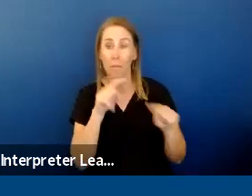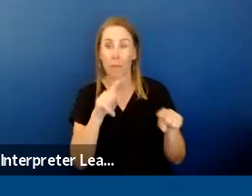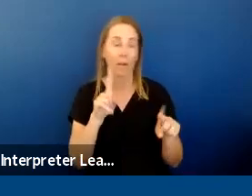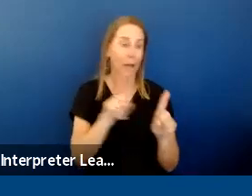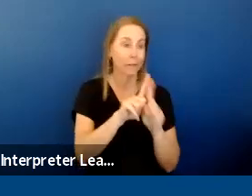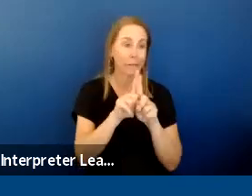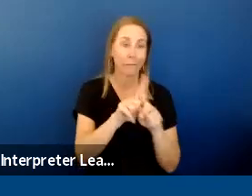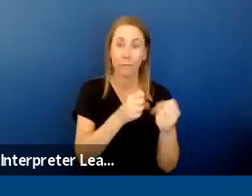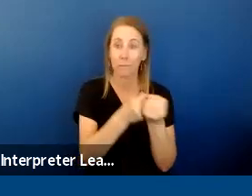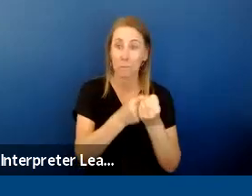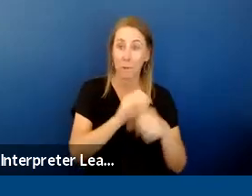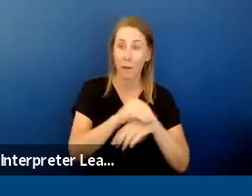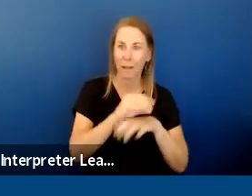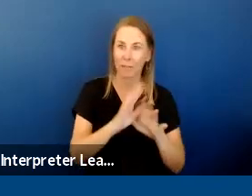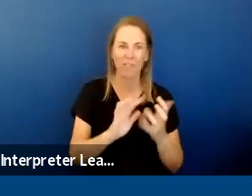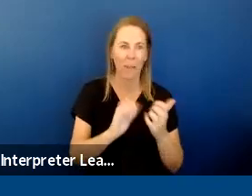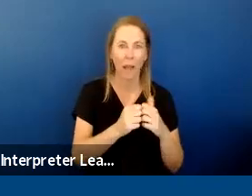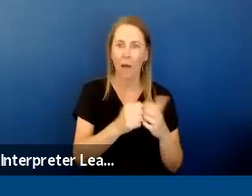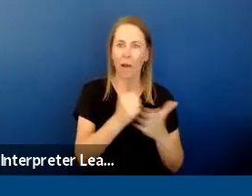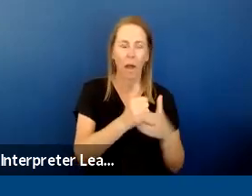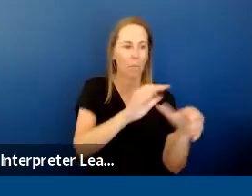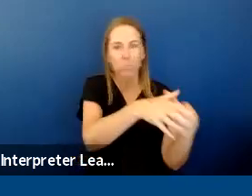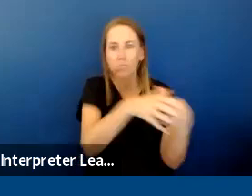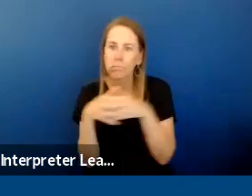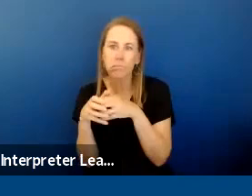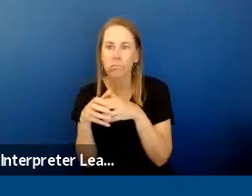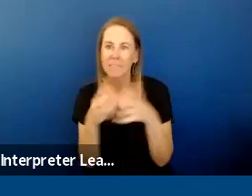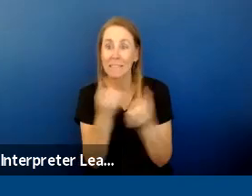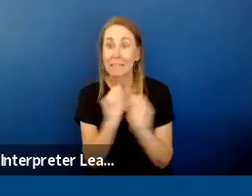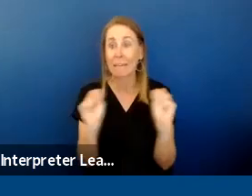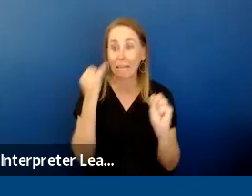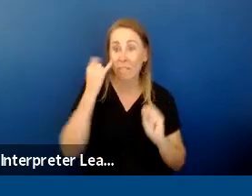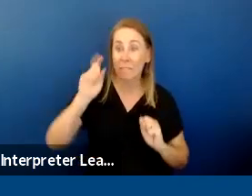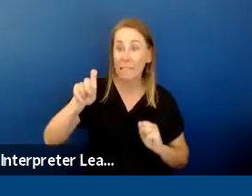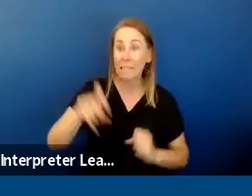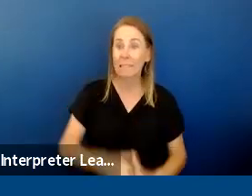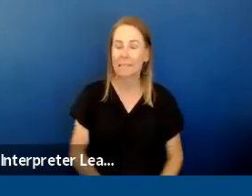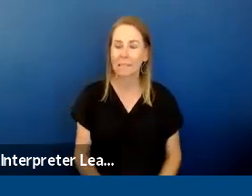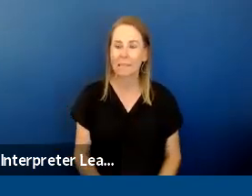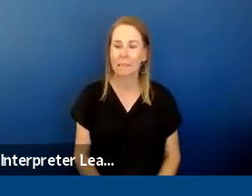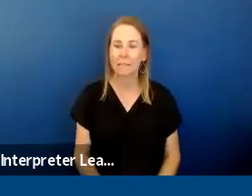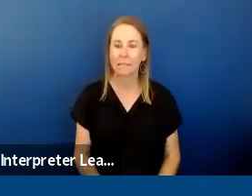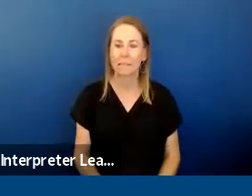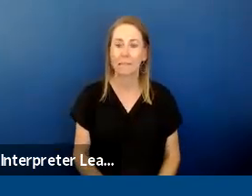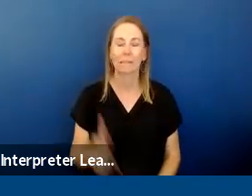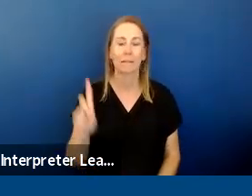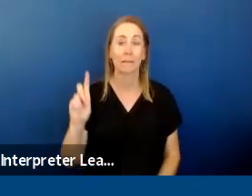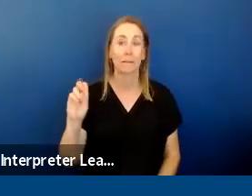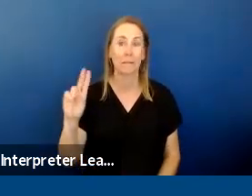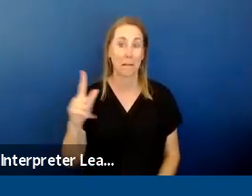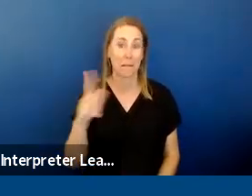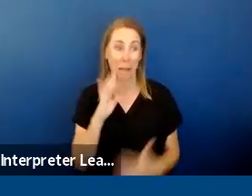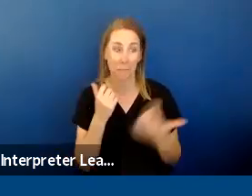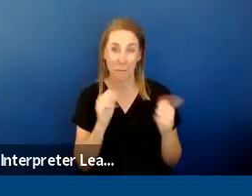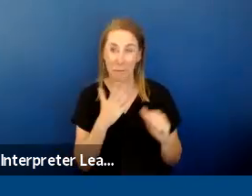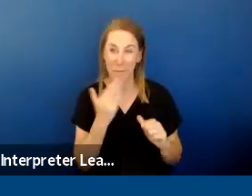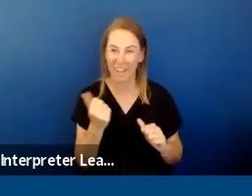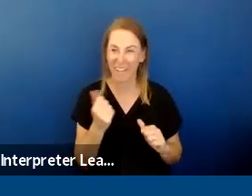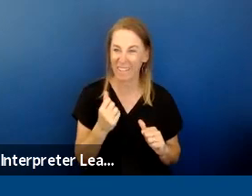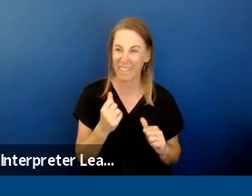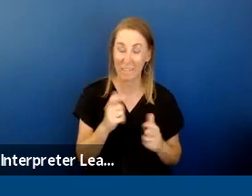which Tina did indicate she's a volunteer for the American Red Cross Mile High chapter.